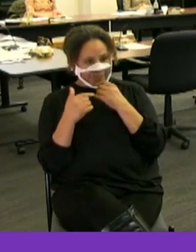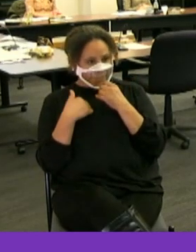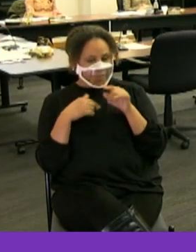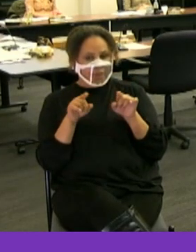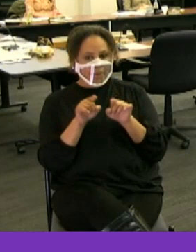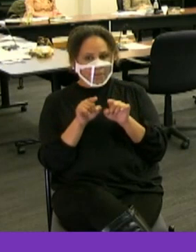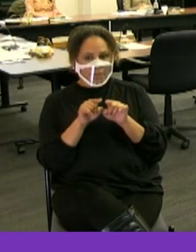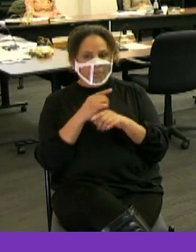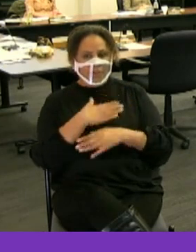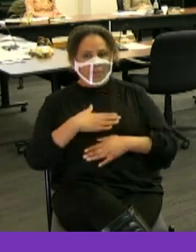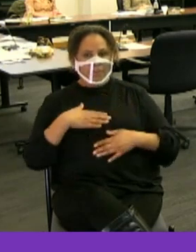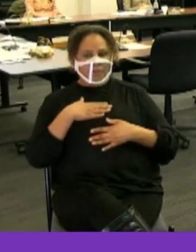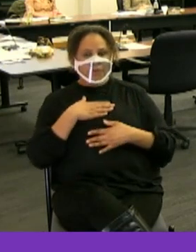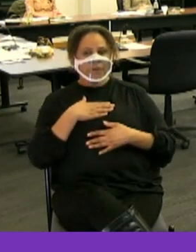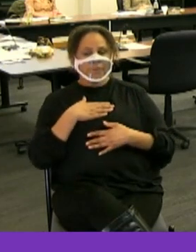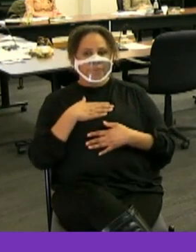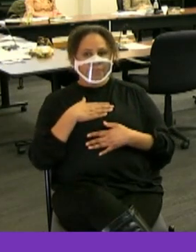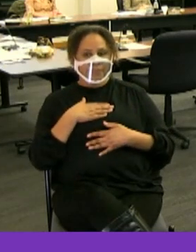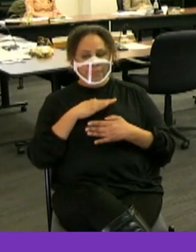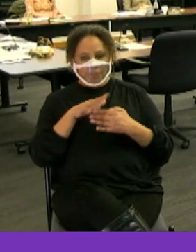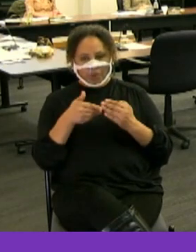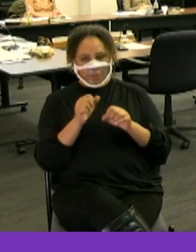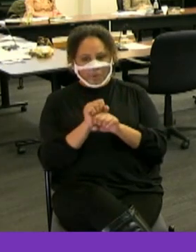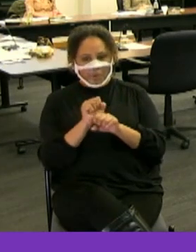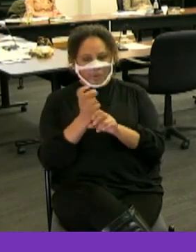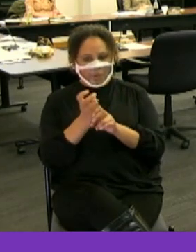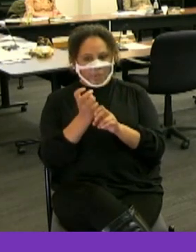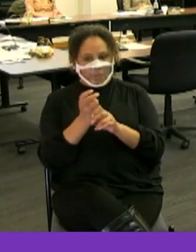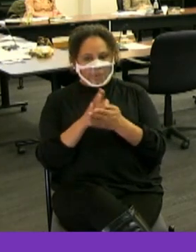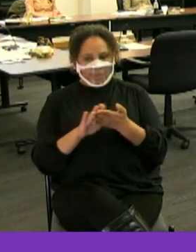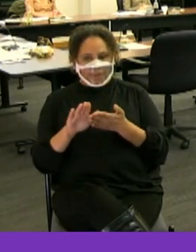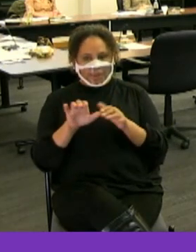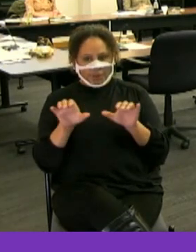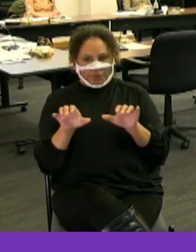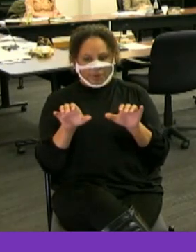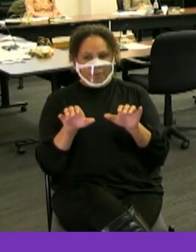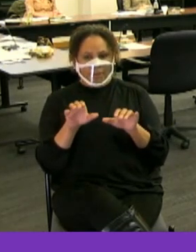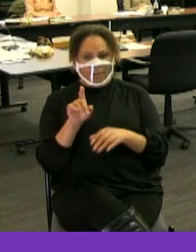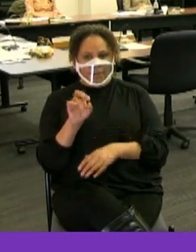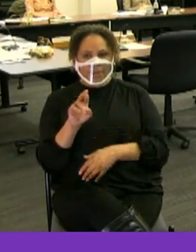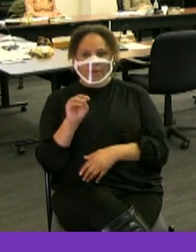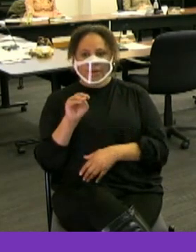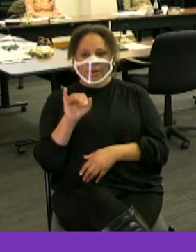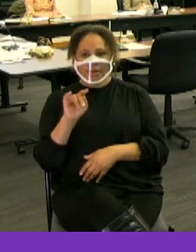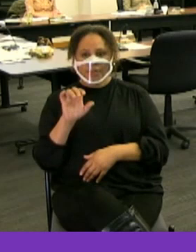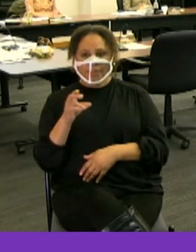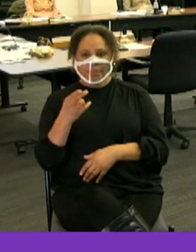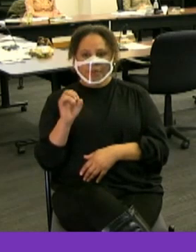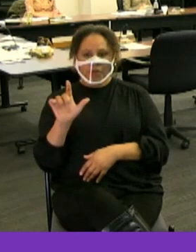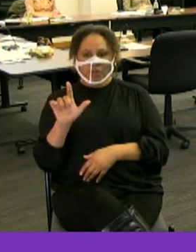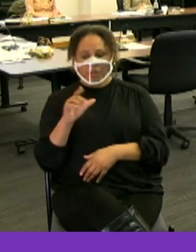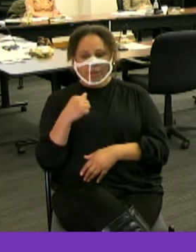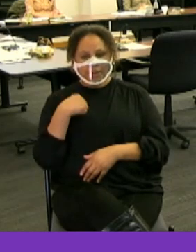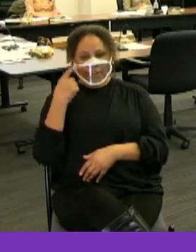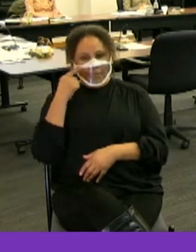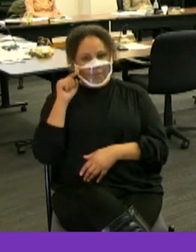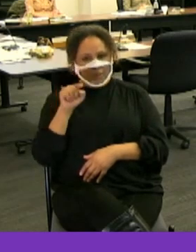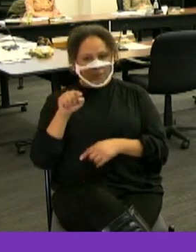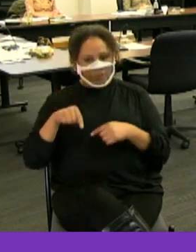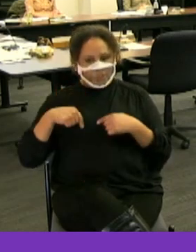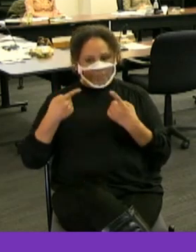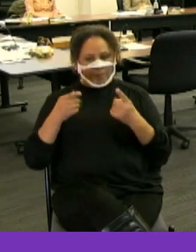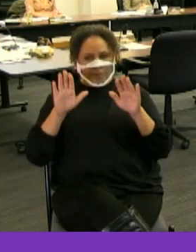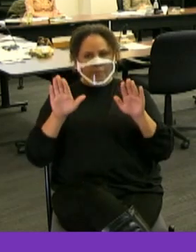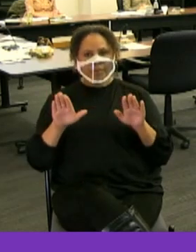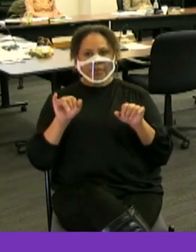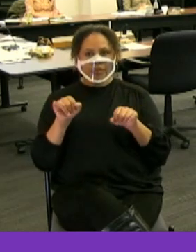also appreciate all the hard work that the college does, Dr. Mitchell, and I think that you have done a